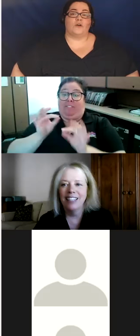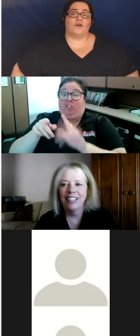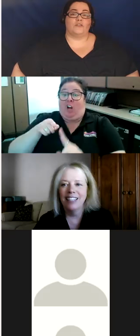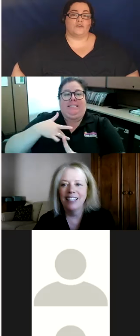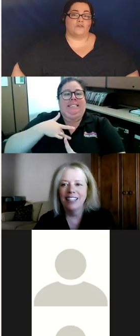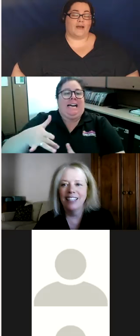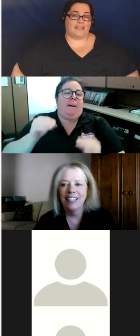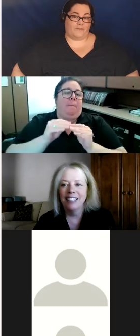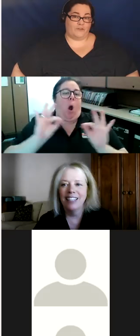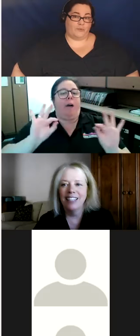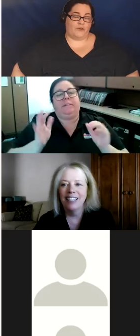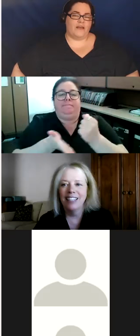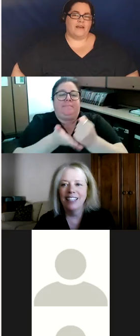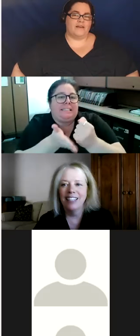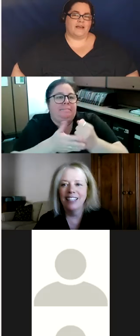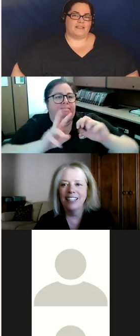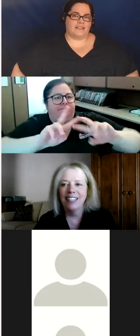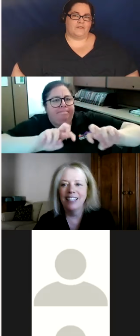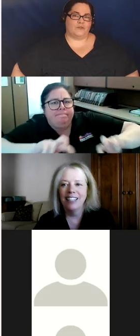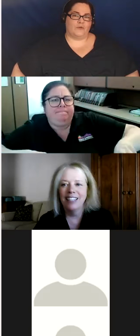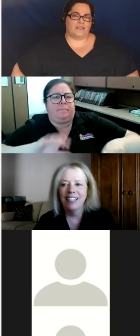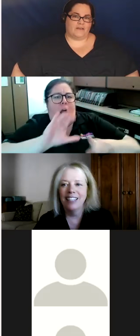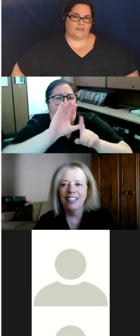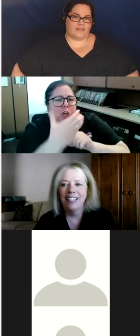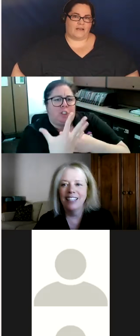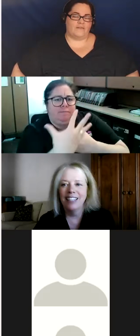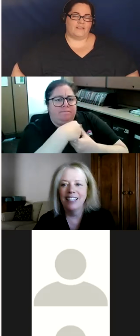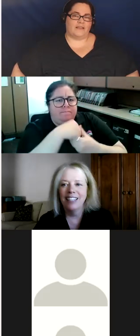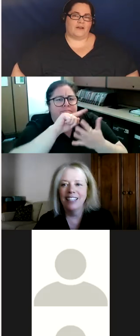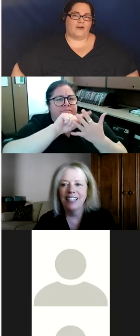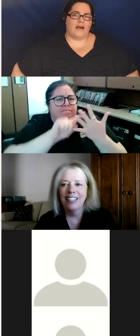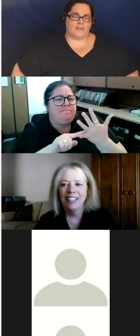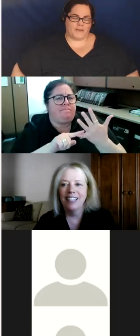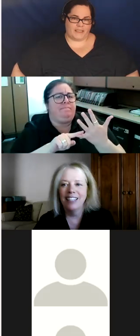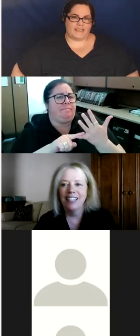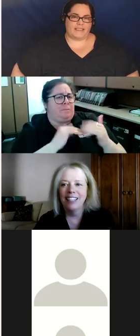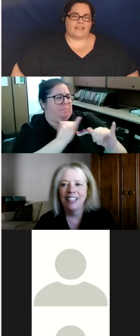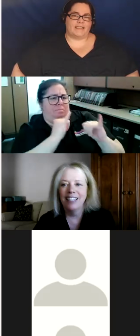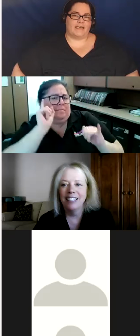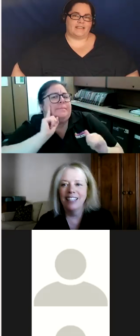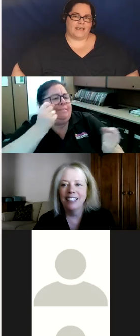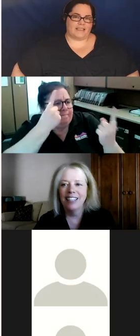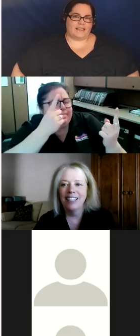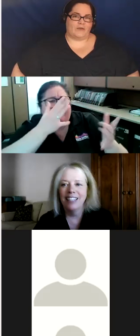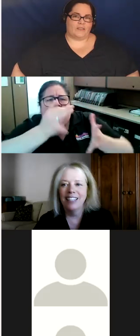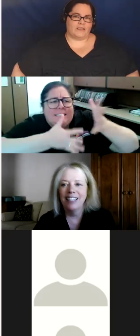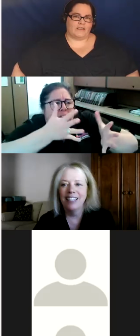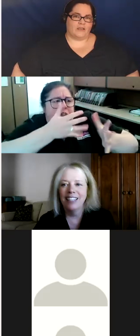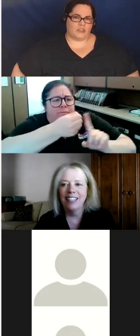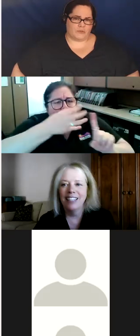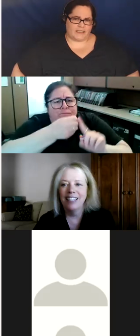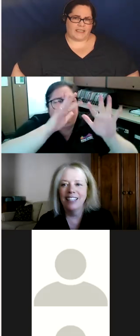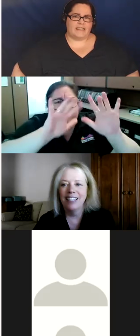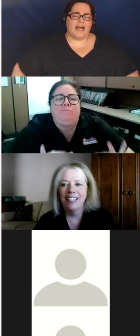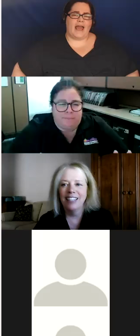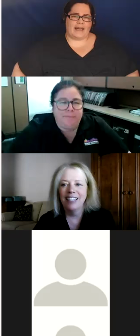who's called a certified deaf interpreter. That is an individual who is deaf themselves, and their expertise is in assessing linguistic and